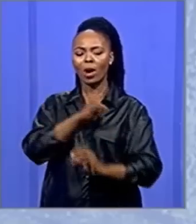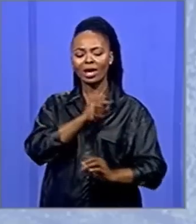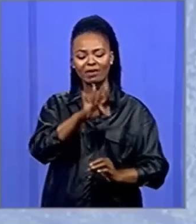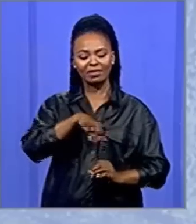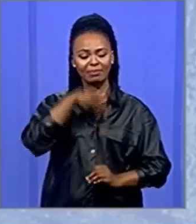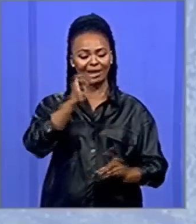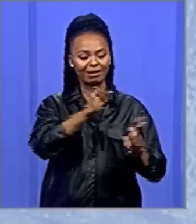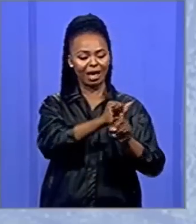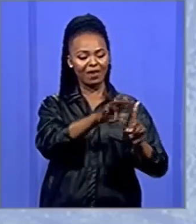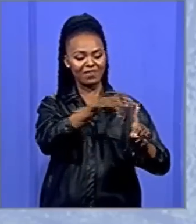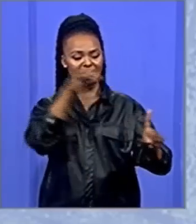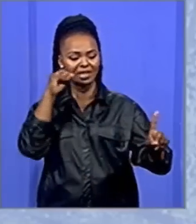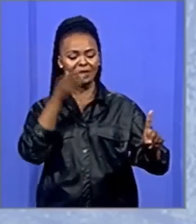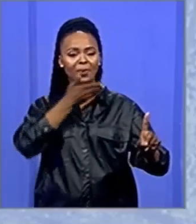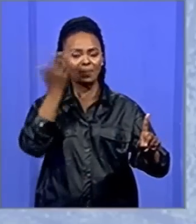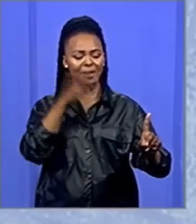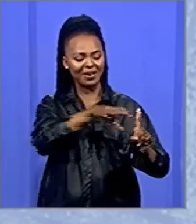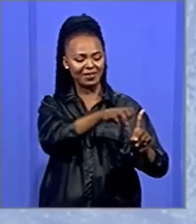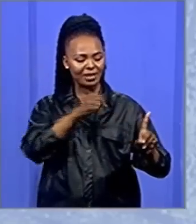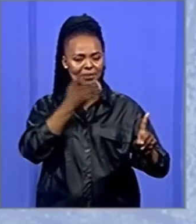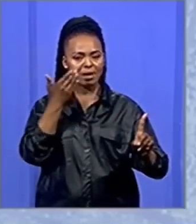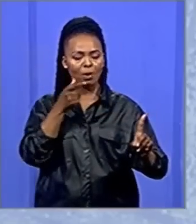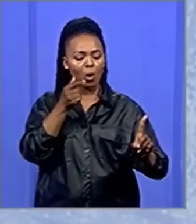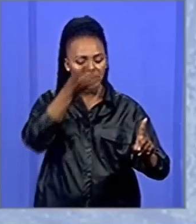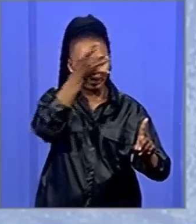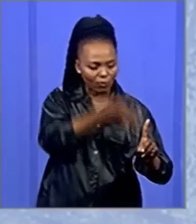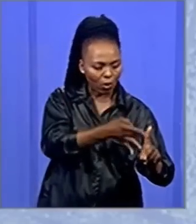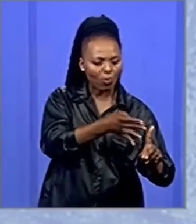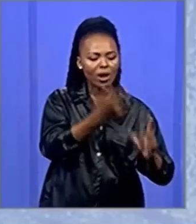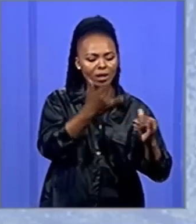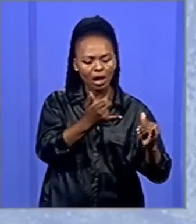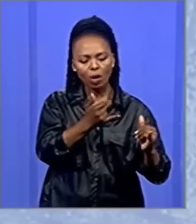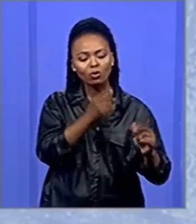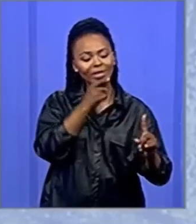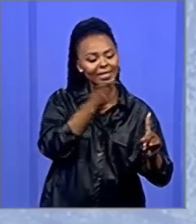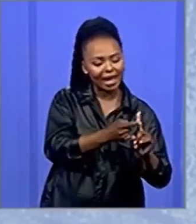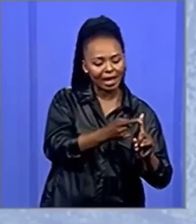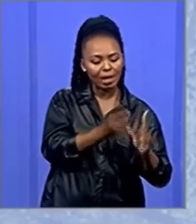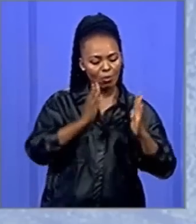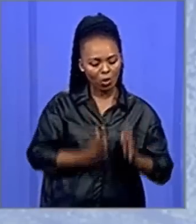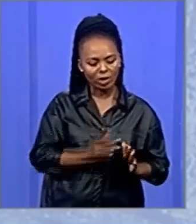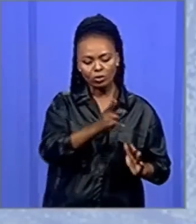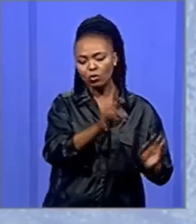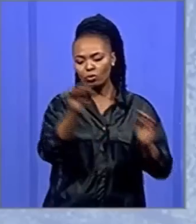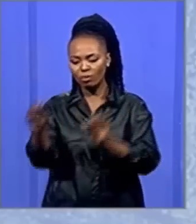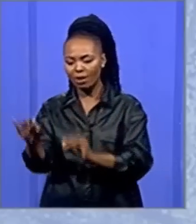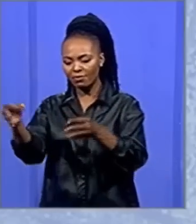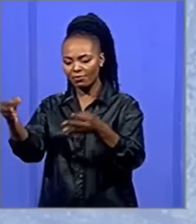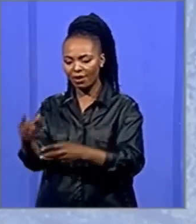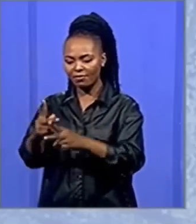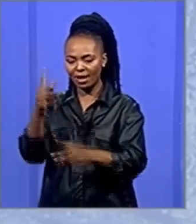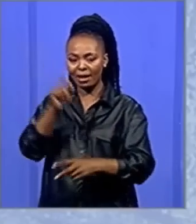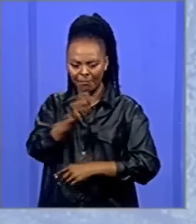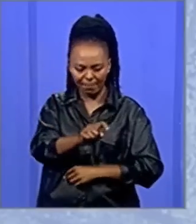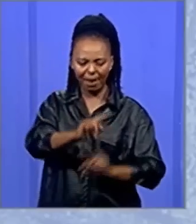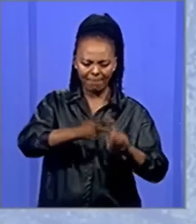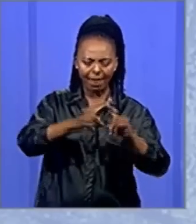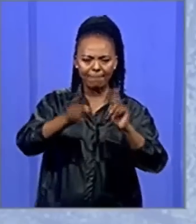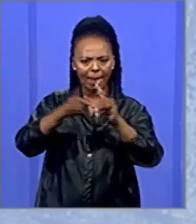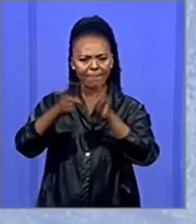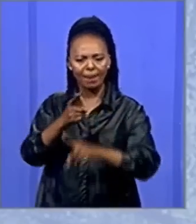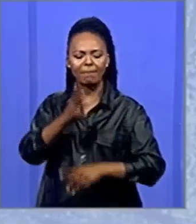molate wa mmotsa gore jwale wa sepela o robala kae wa se molate mo go tlo tlholega kotsi tše ntšintši o